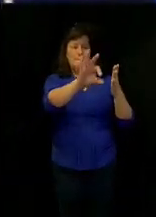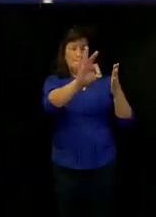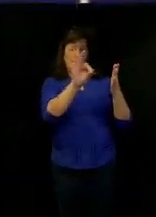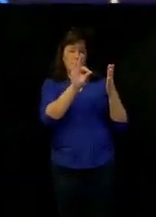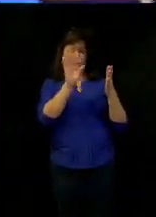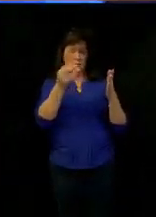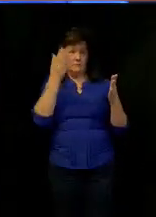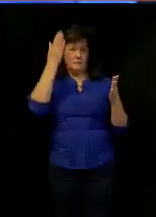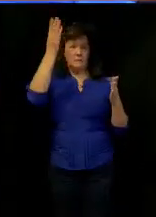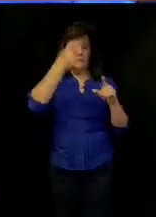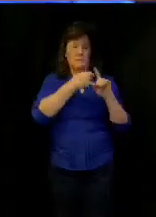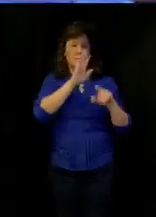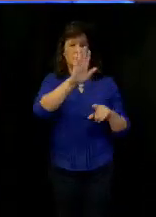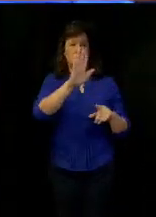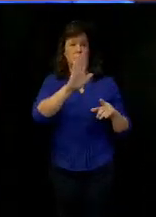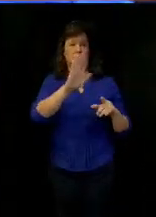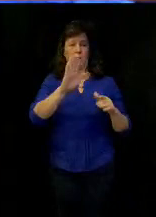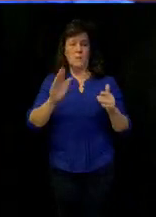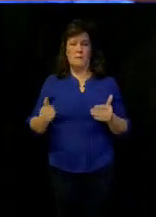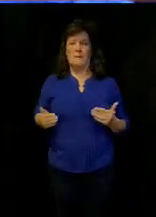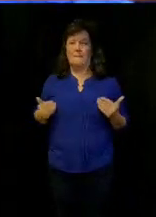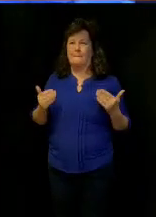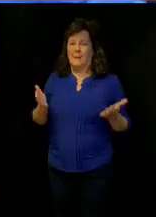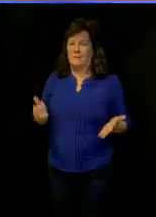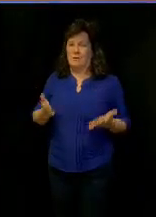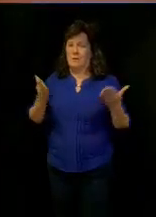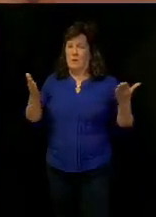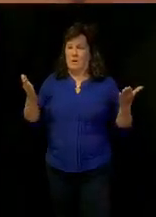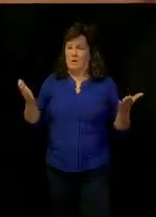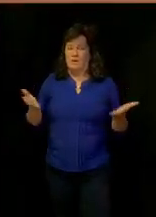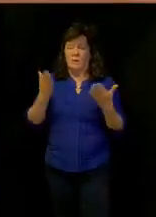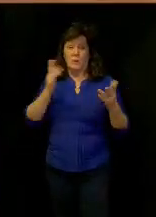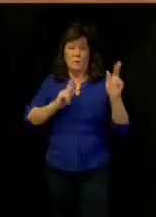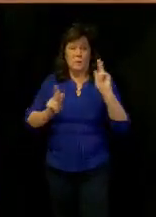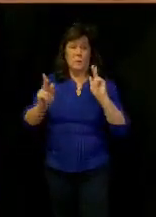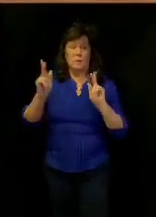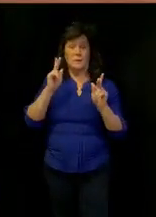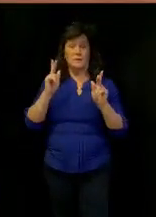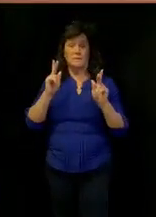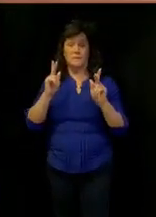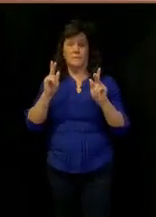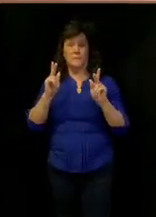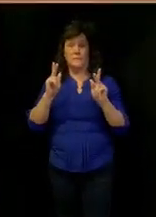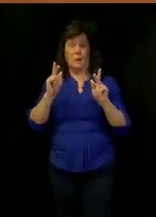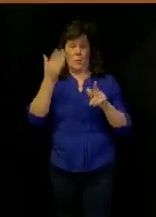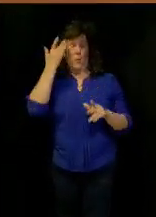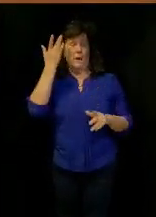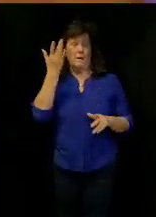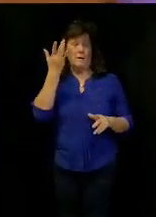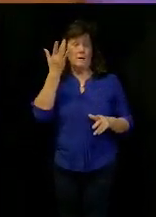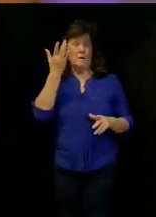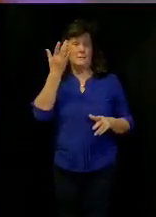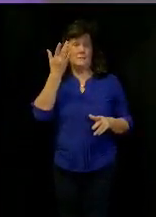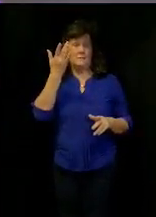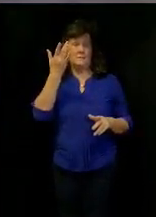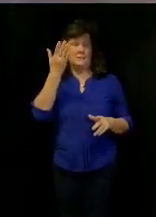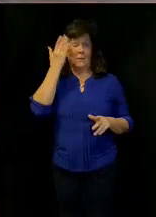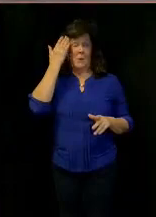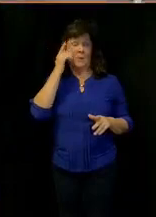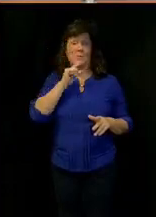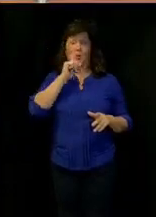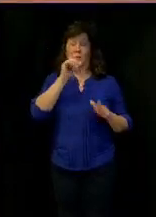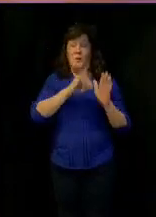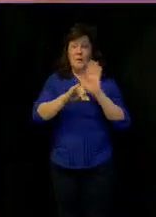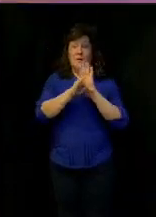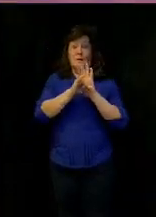future out of you, and it begins to propel people out of the miry clay. It begins to pull people out of their junk. Why? Because it's who they are. Well,